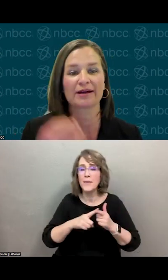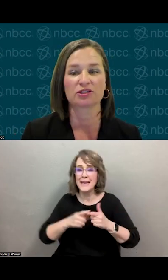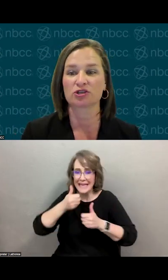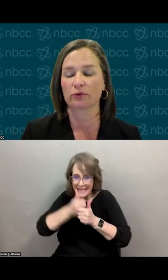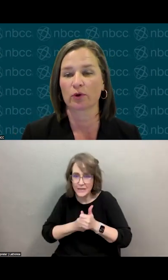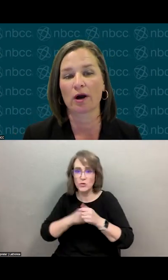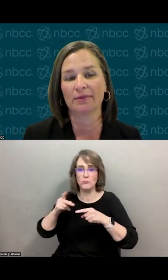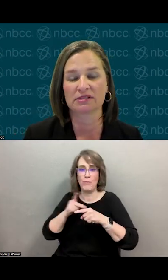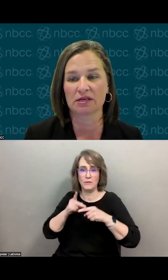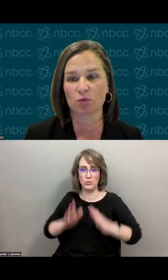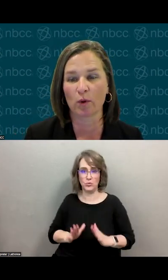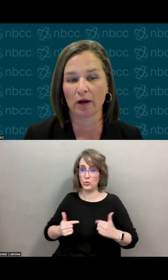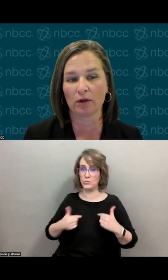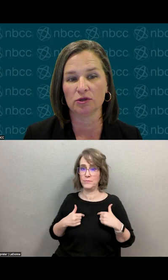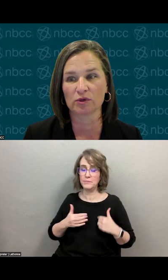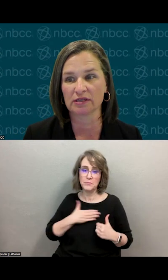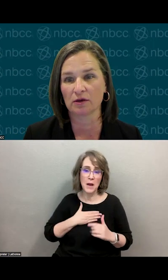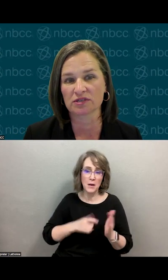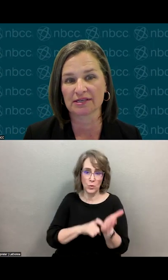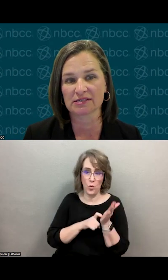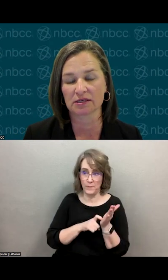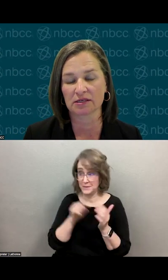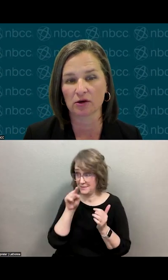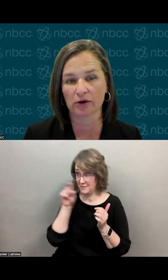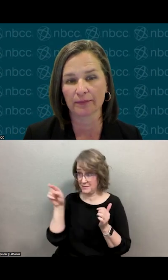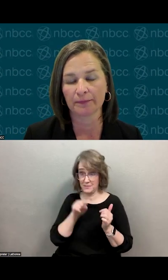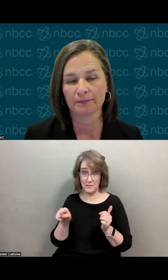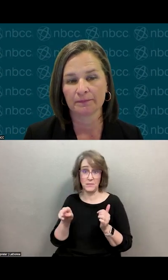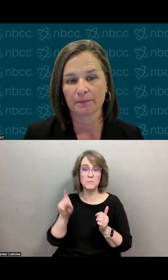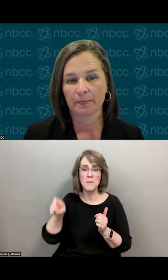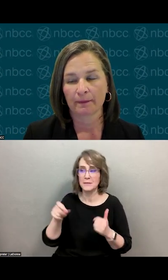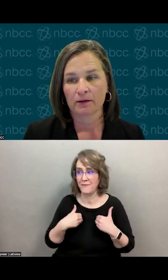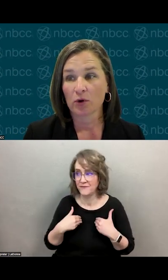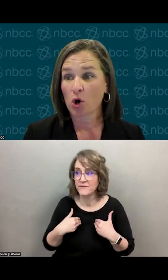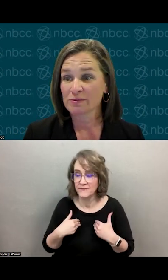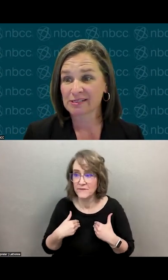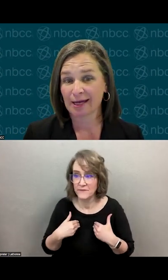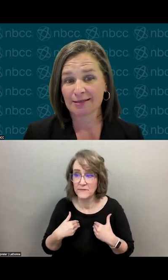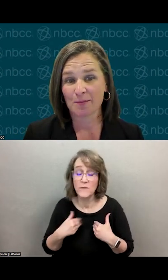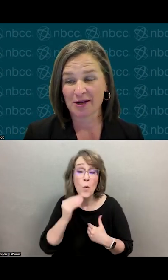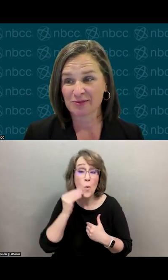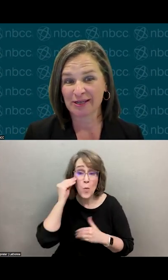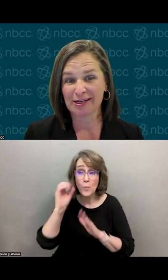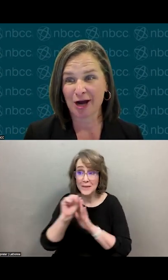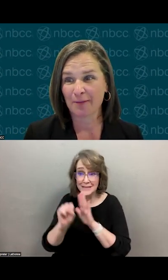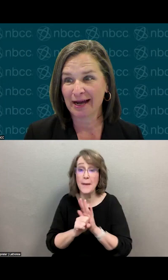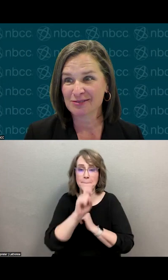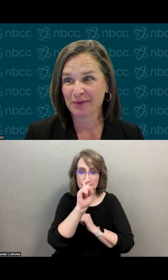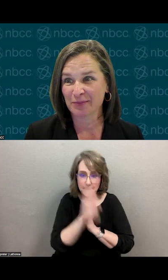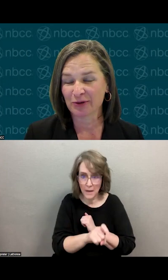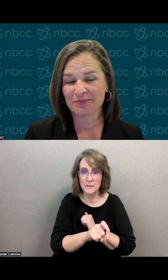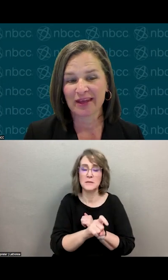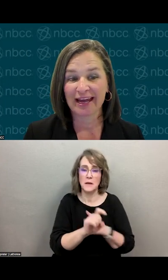also practitioner requirements as well, and you will see those listed here. Your home state must be a